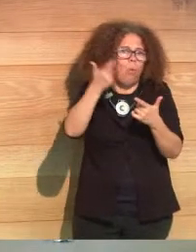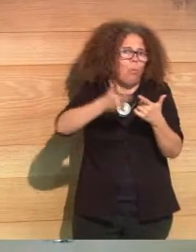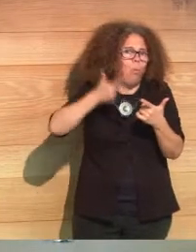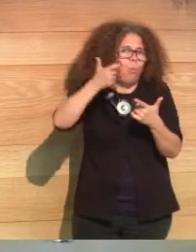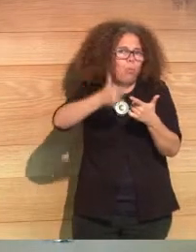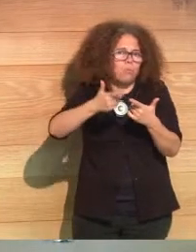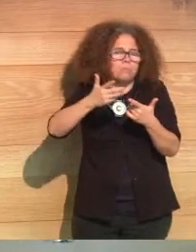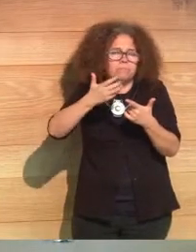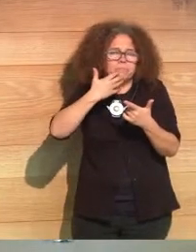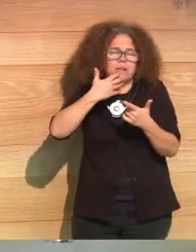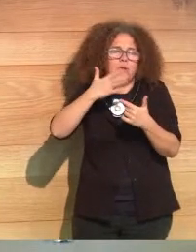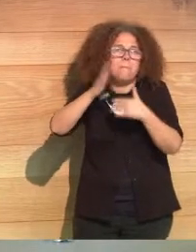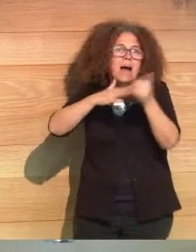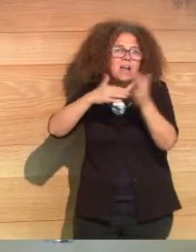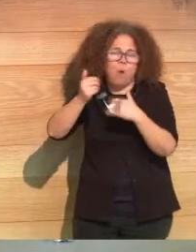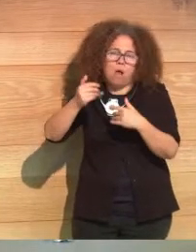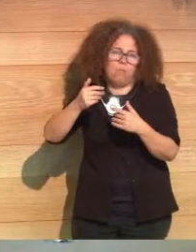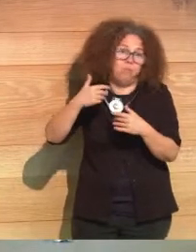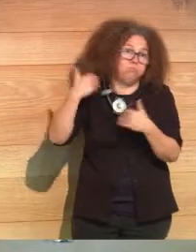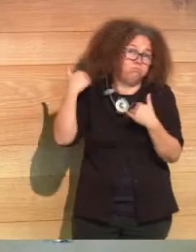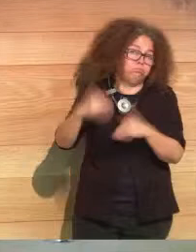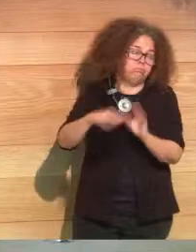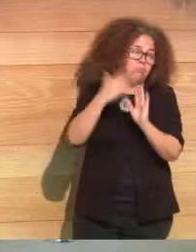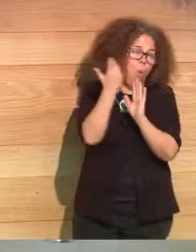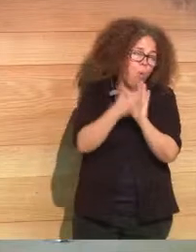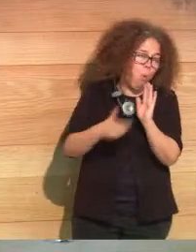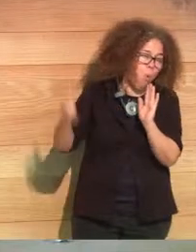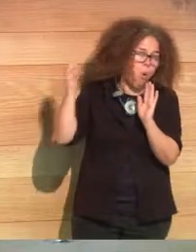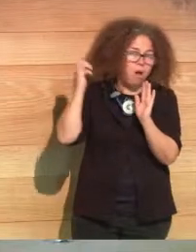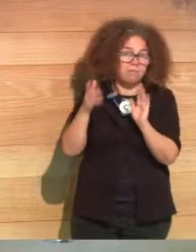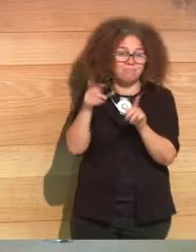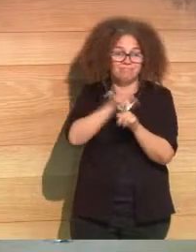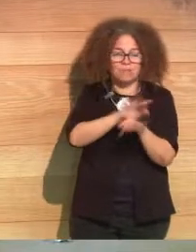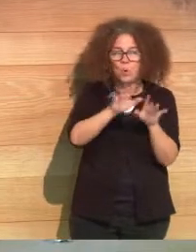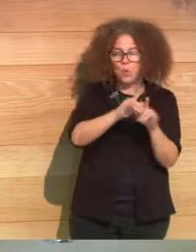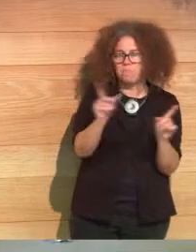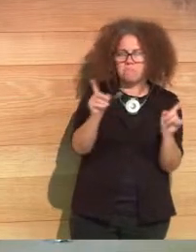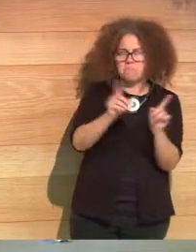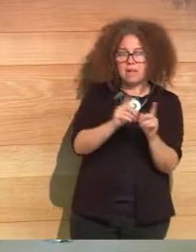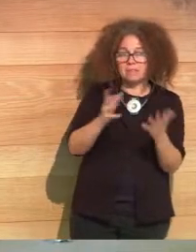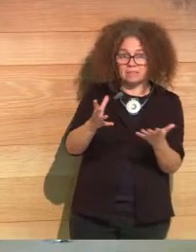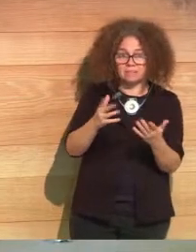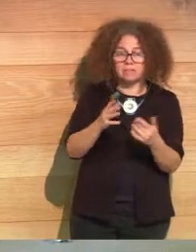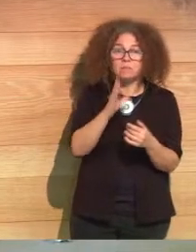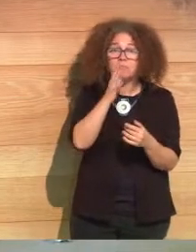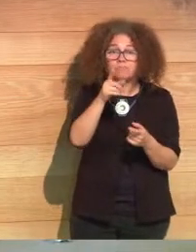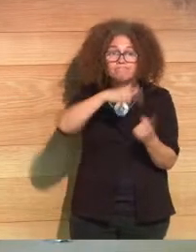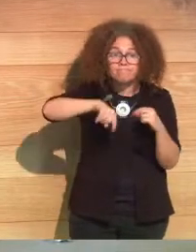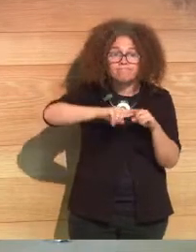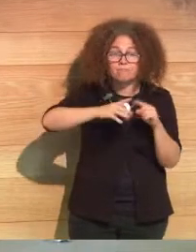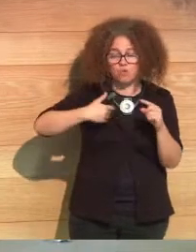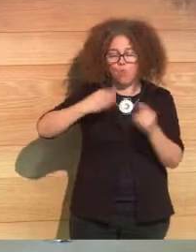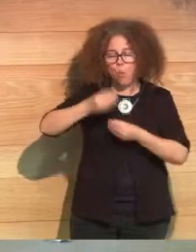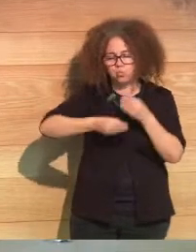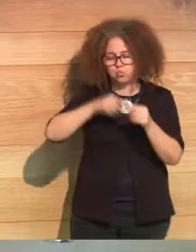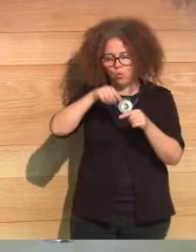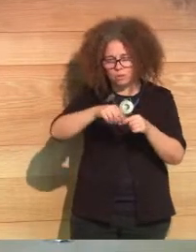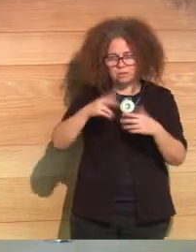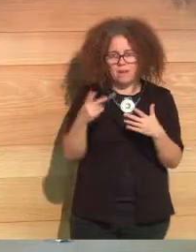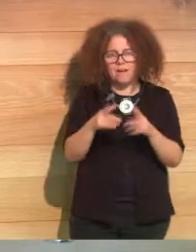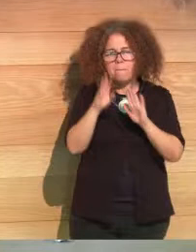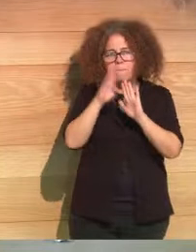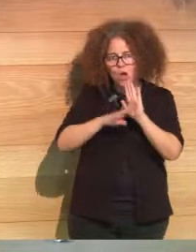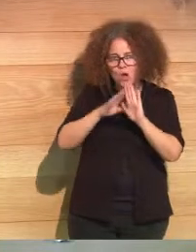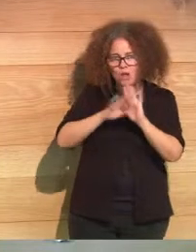too time consuming. So that's why those are some of the reasons why I use this plotter. Actually,